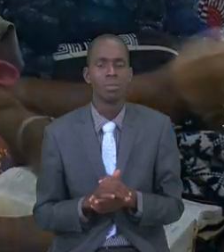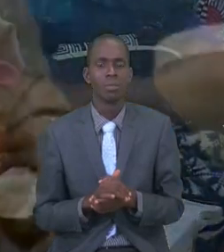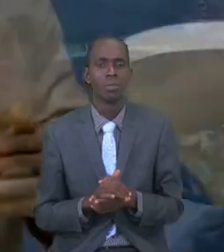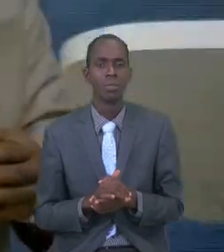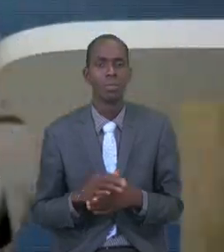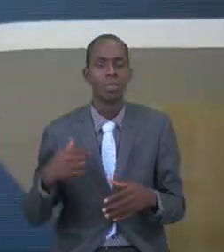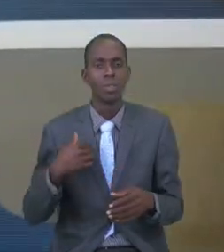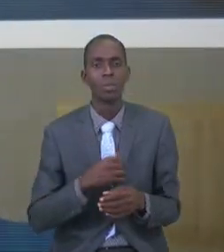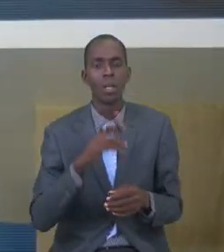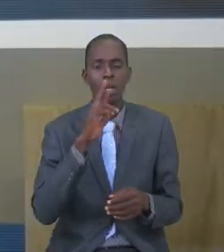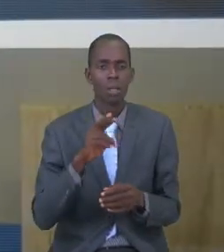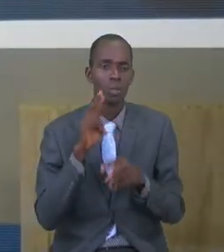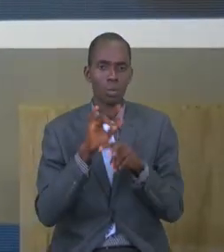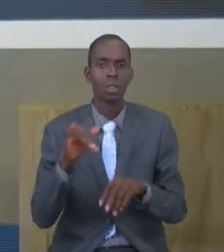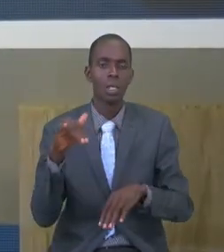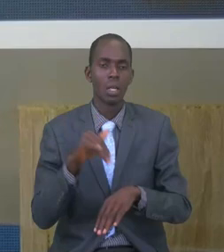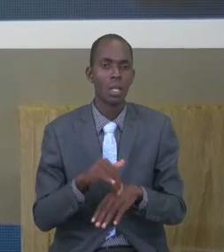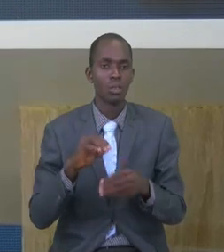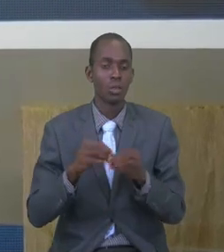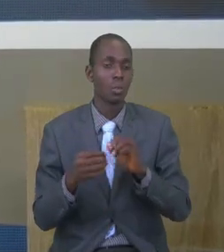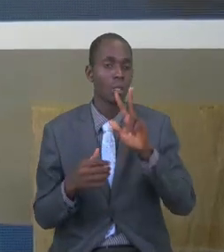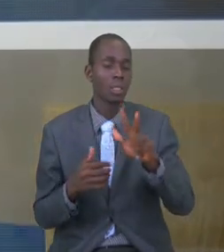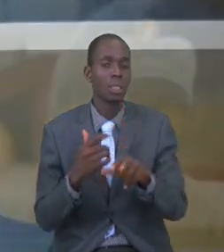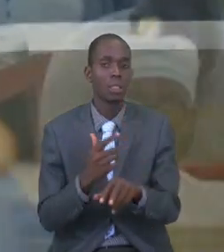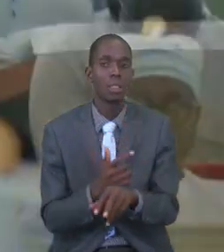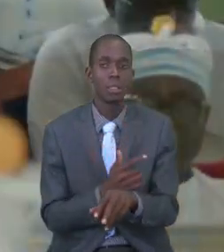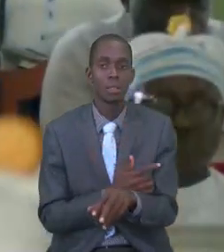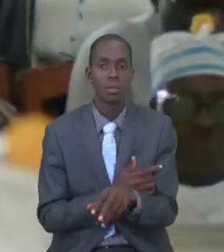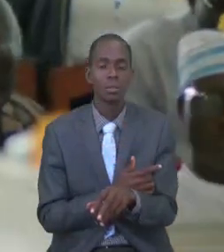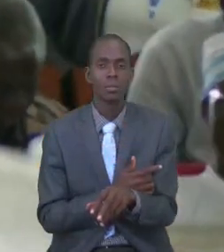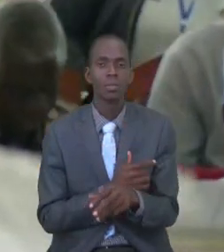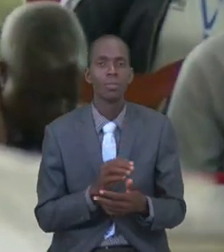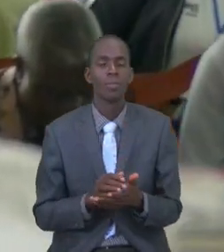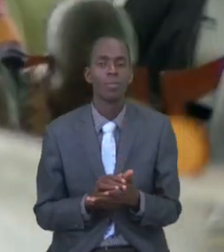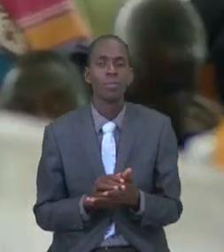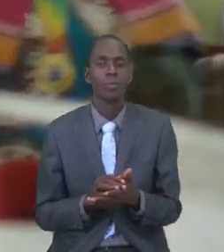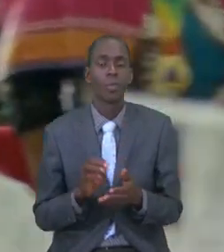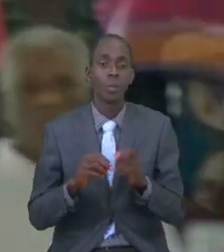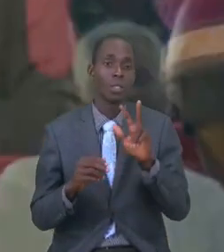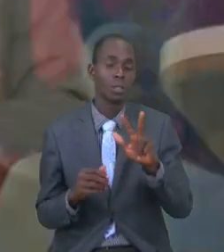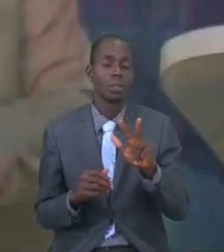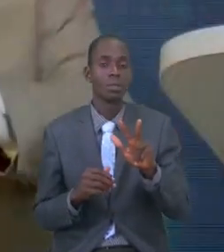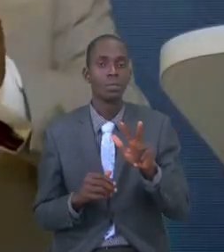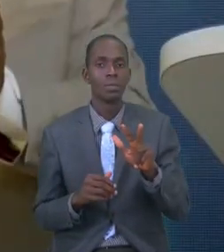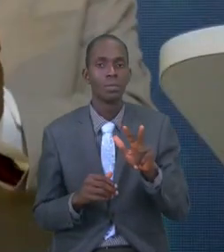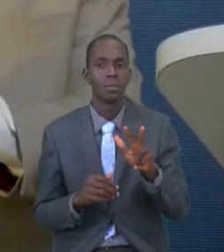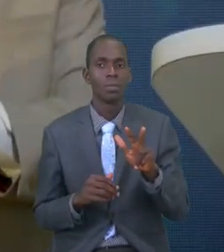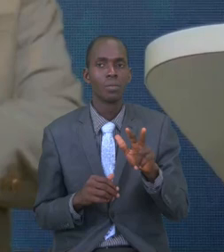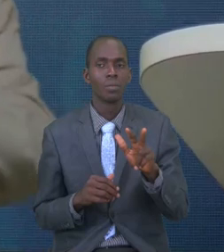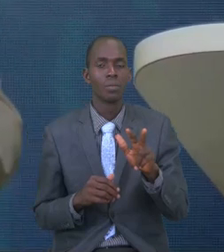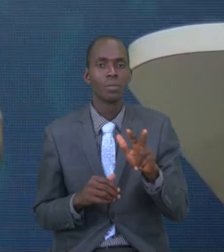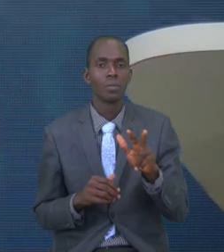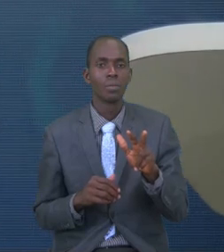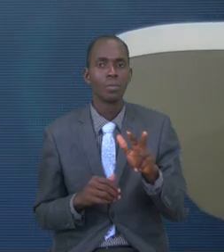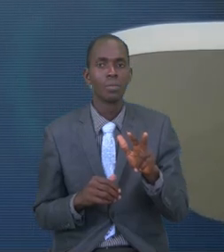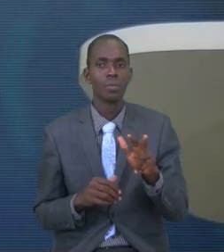We're looking at now number three, the new number three. We're looking at